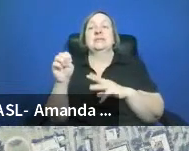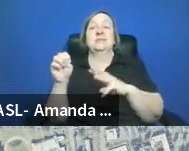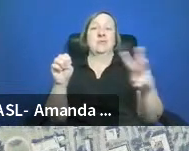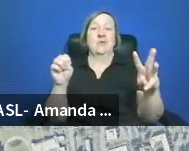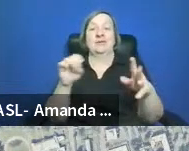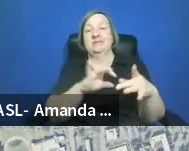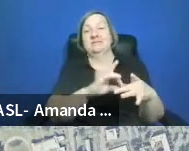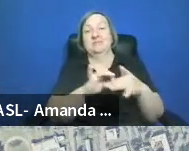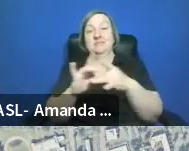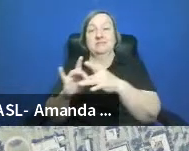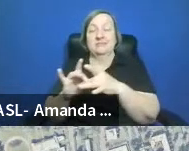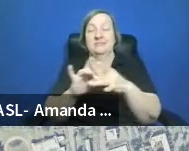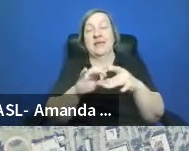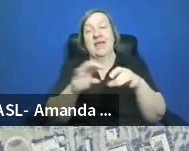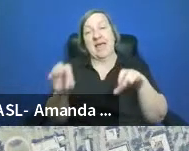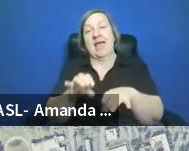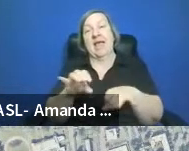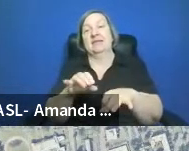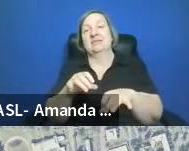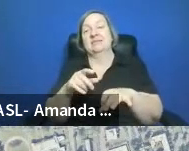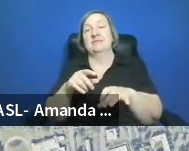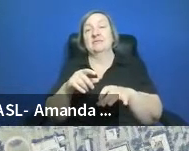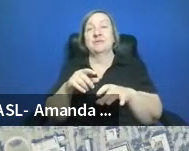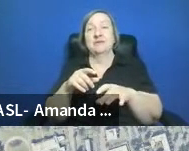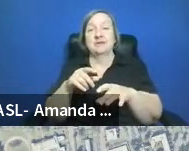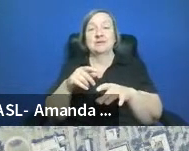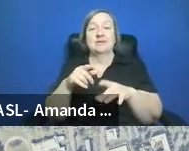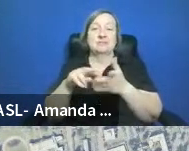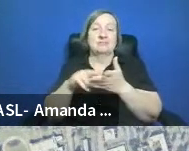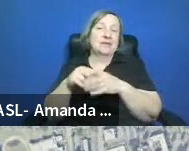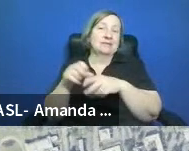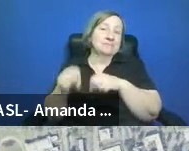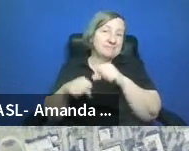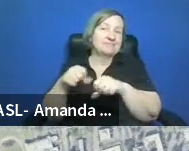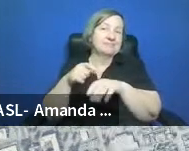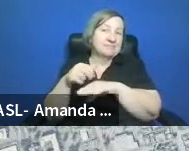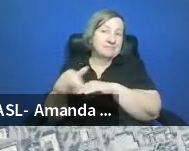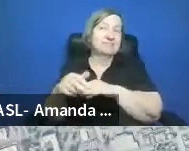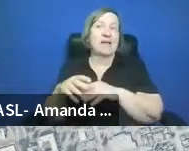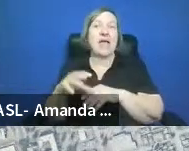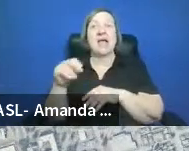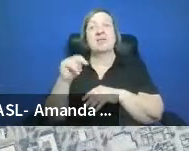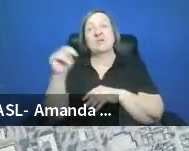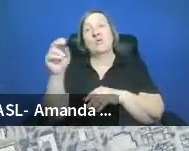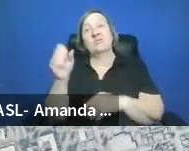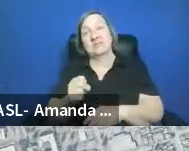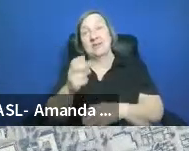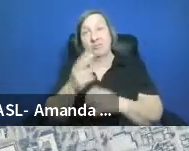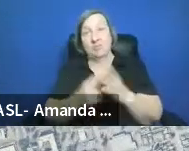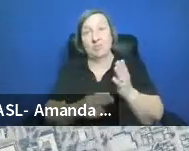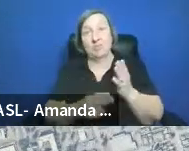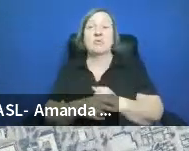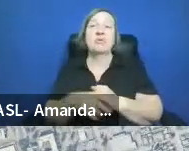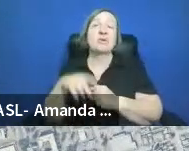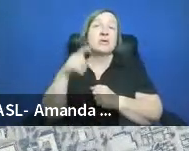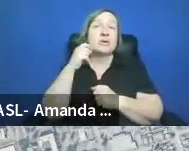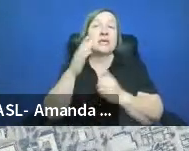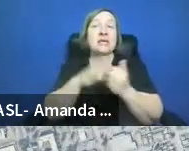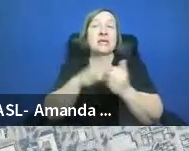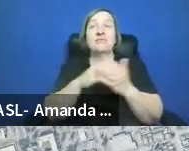connectivity of active transportation as well as north-south connectivity. So we're showing that though these bridges are